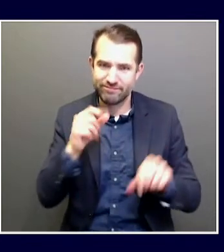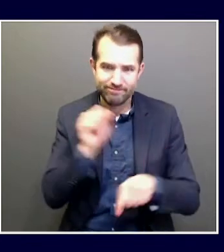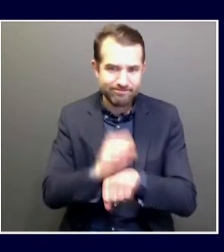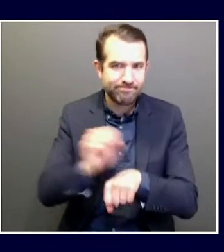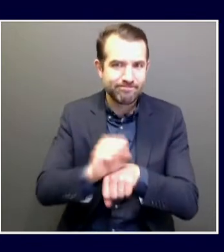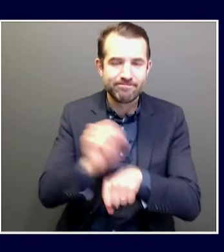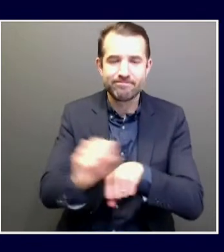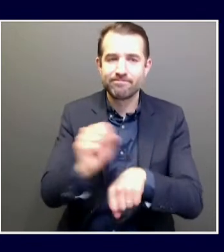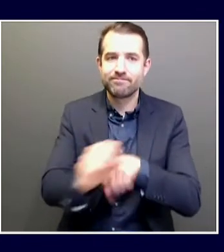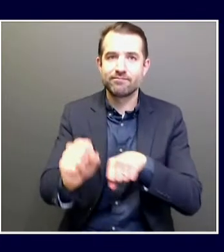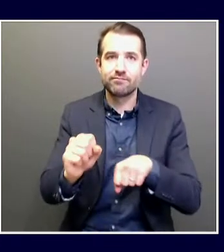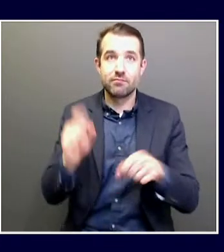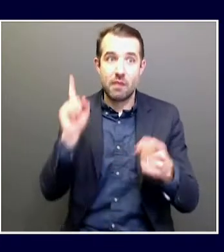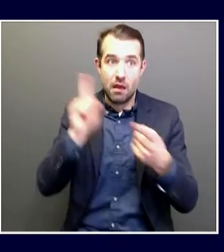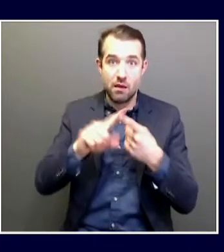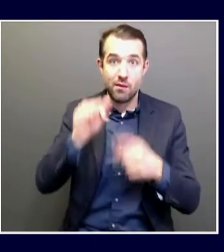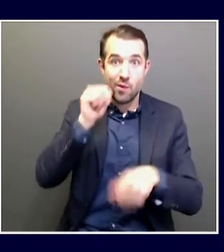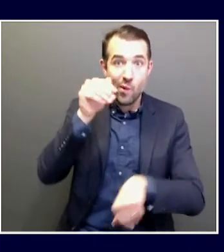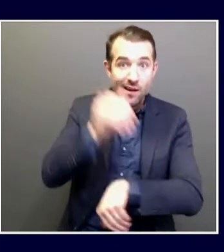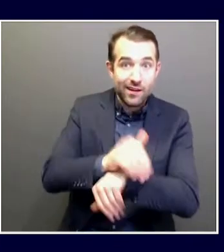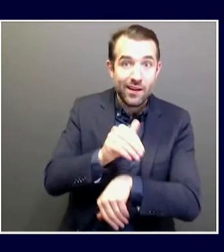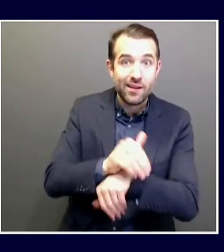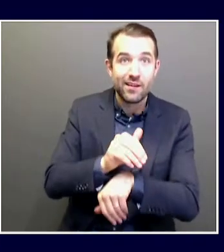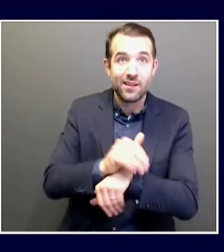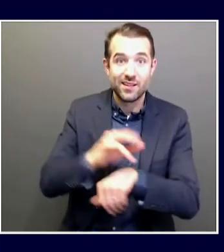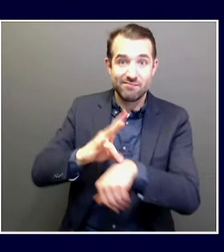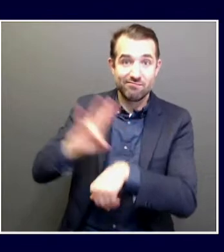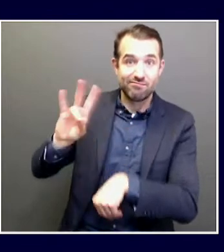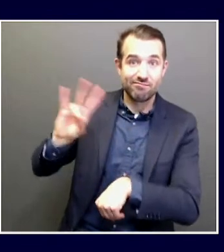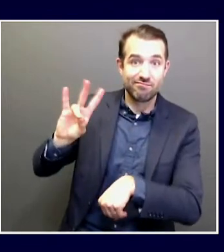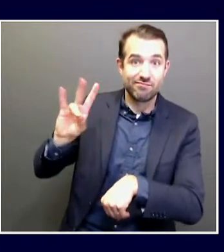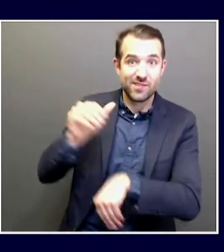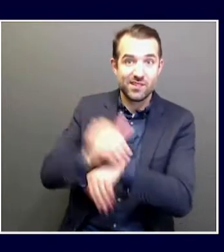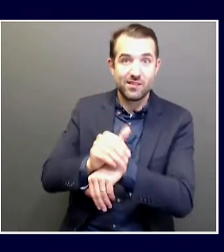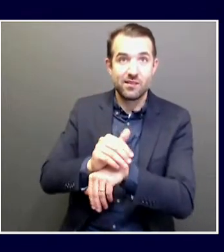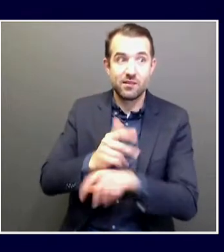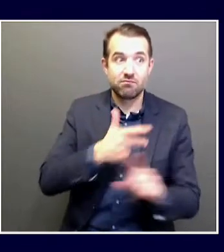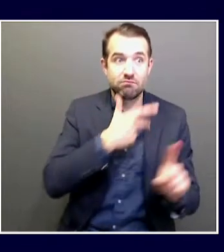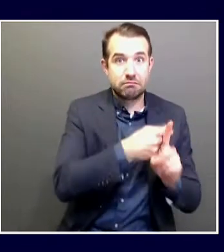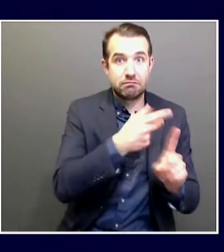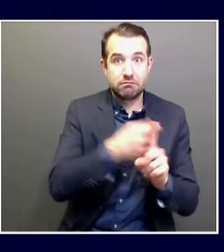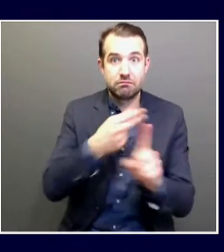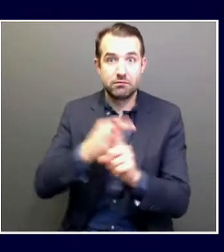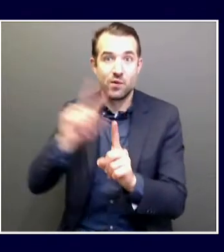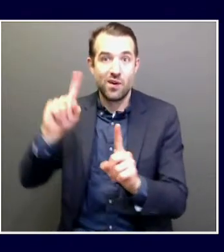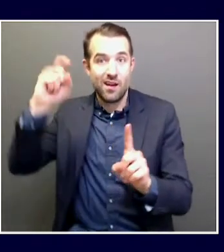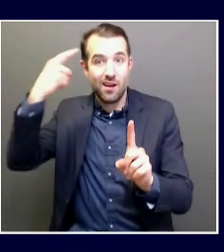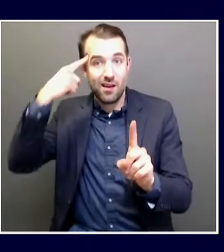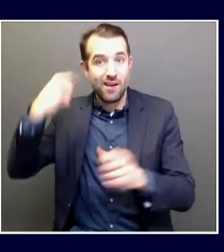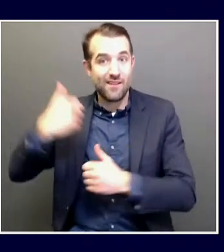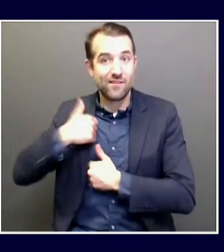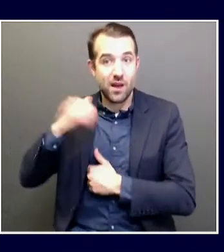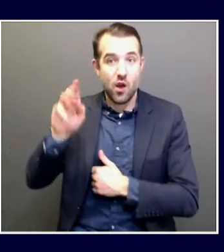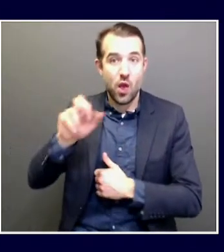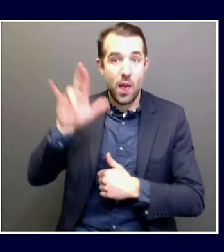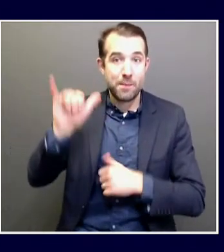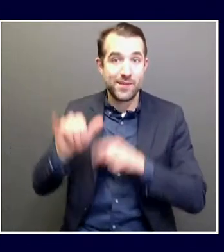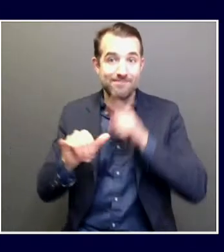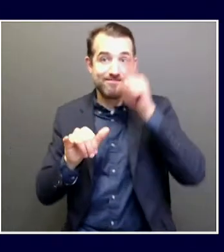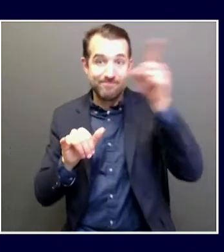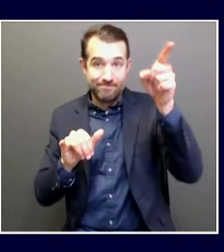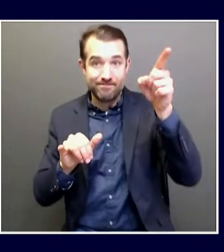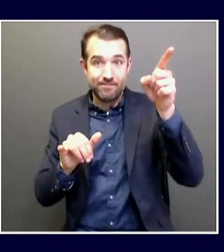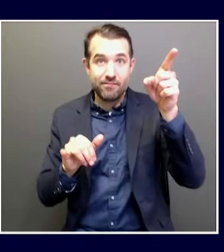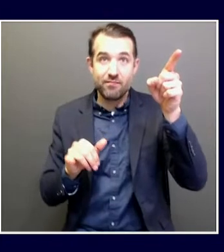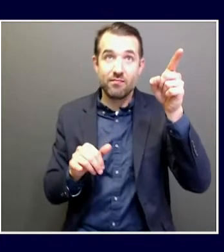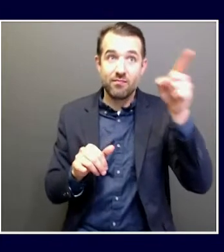at the Augusta Armory to help people get their COVID-19 shots. Many of those same people will be back on Monday morning,